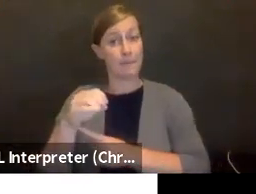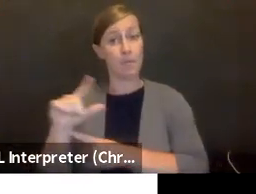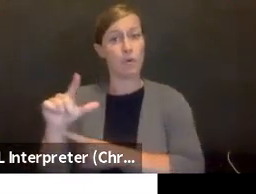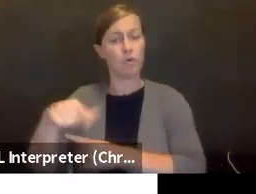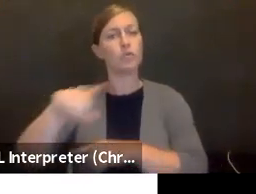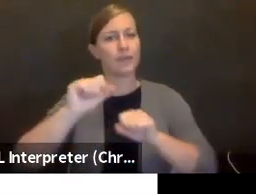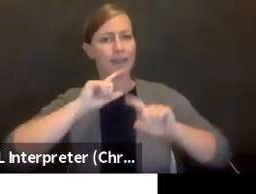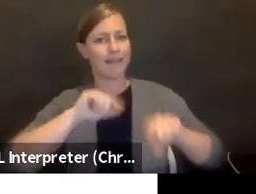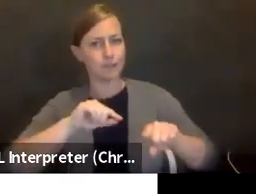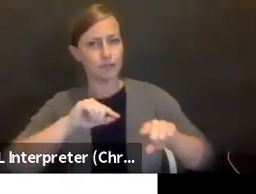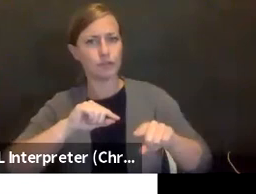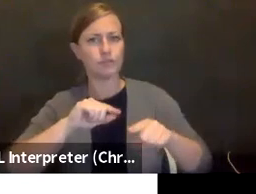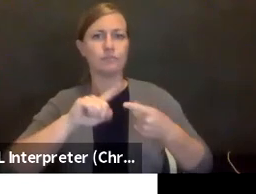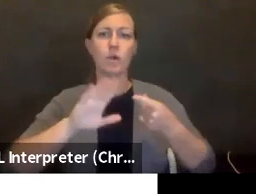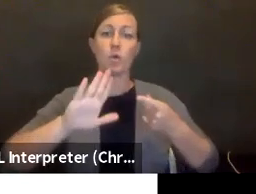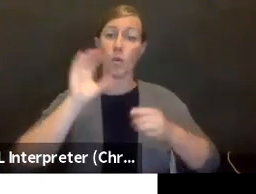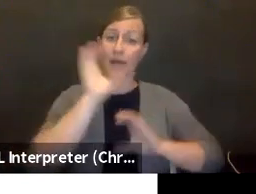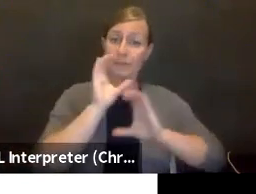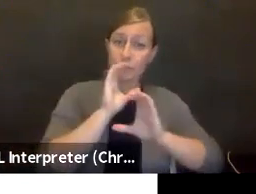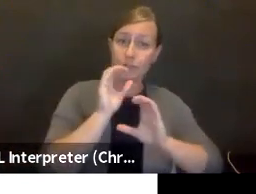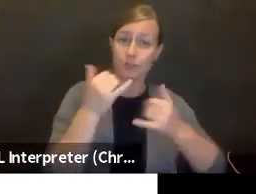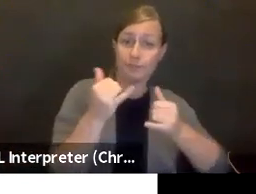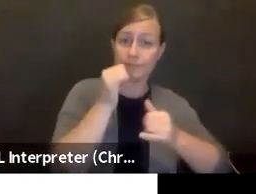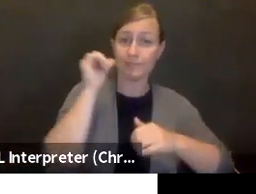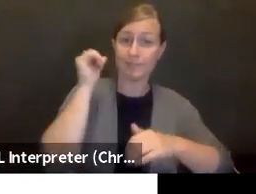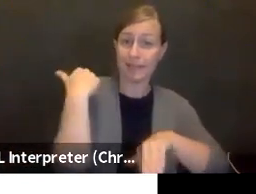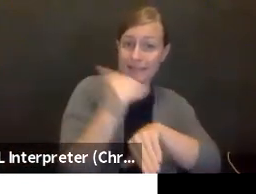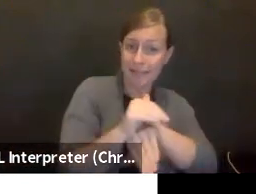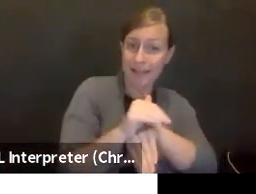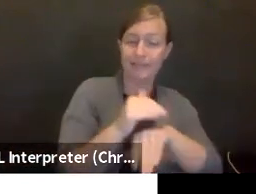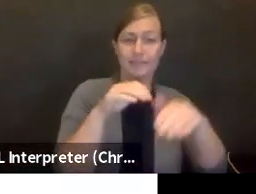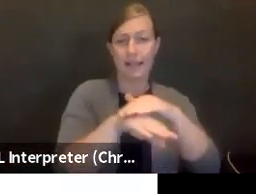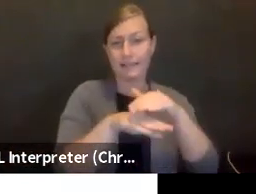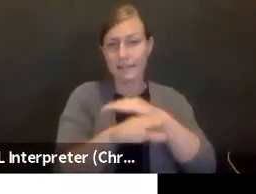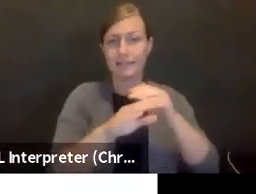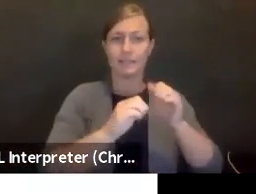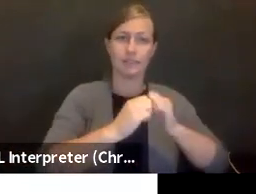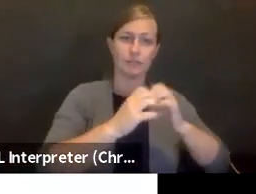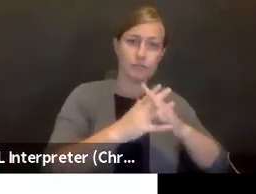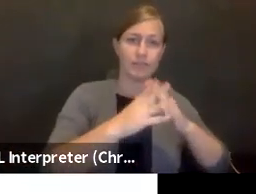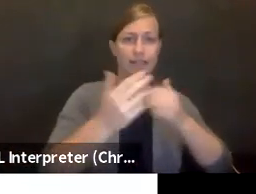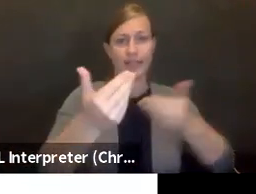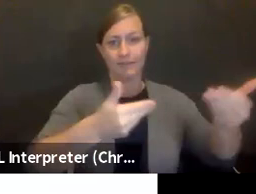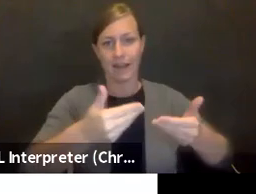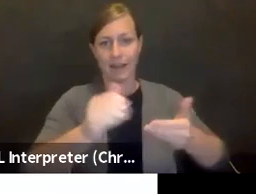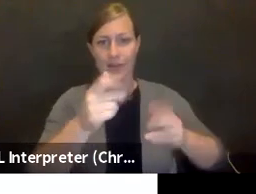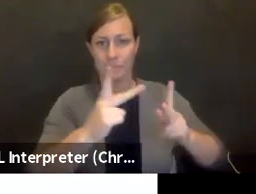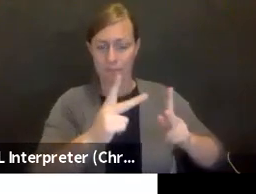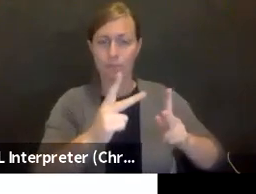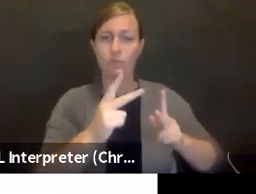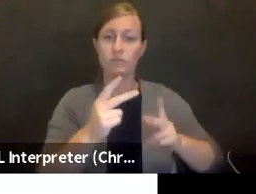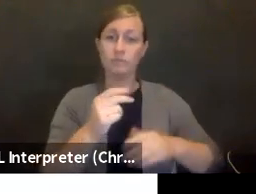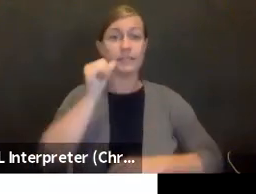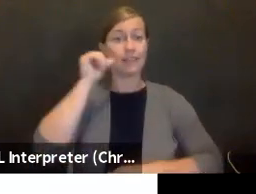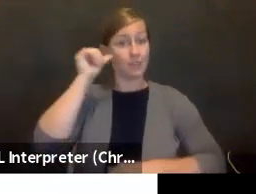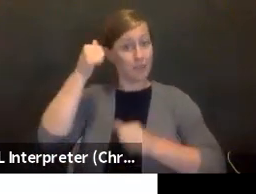answer, what was the exploration like last night with accessing, creating, and inviting others? Because we invited you last night to